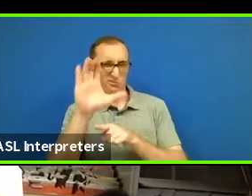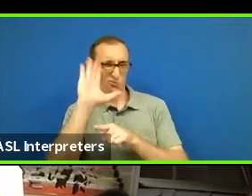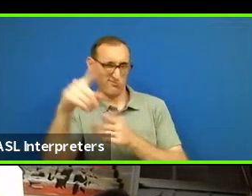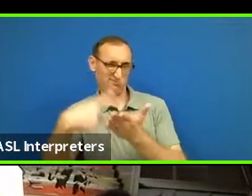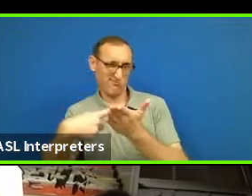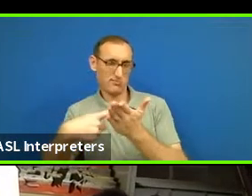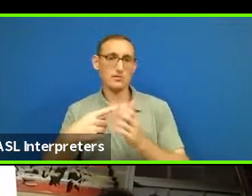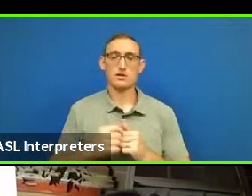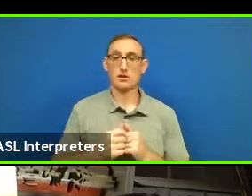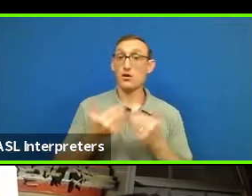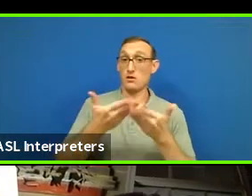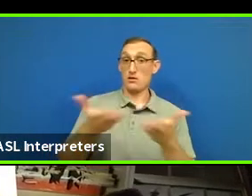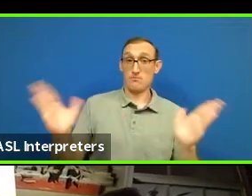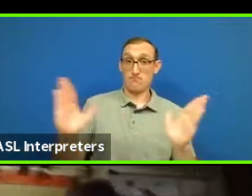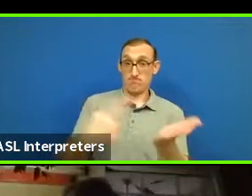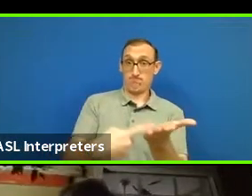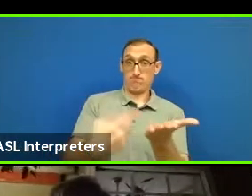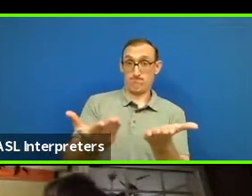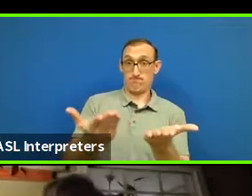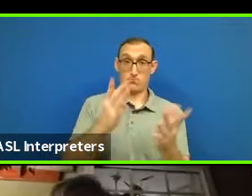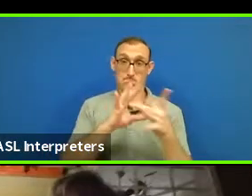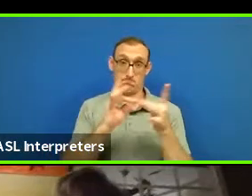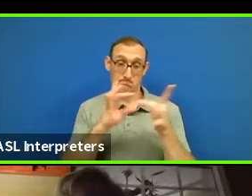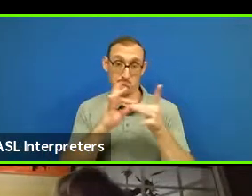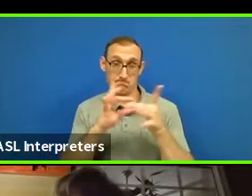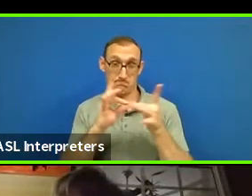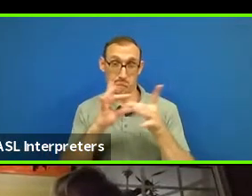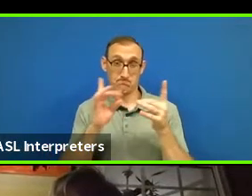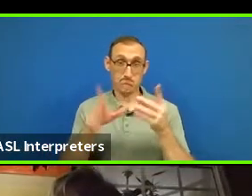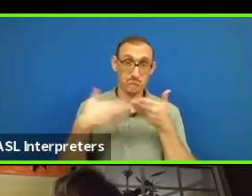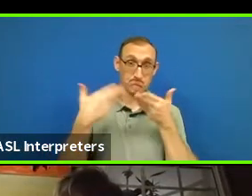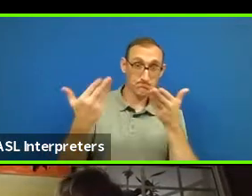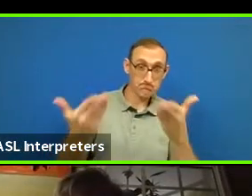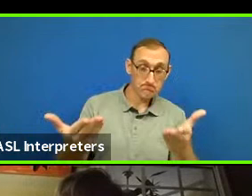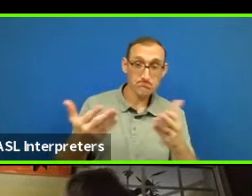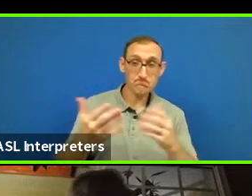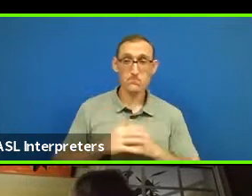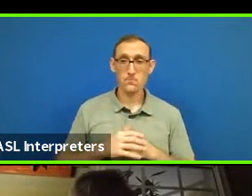The floor is open for you to share any comments, suggestions.